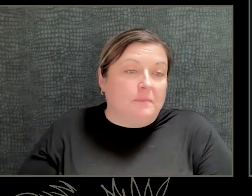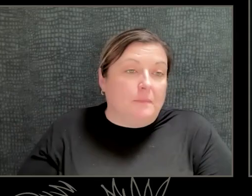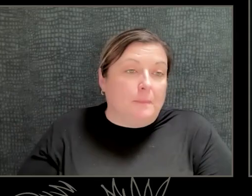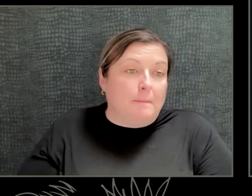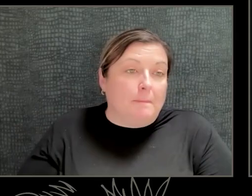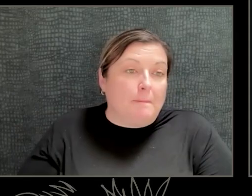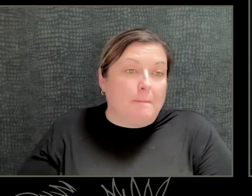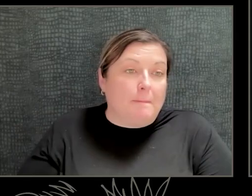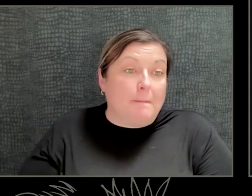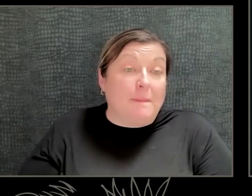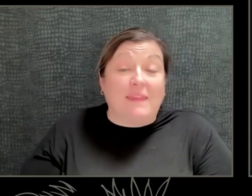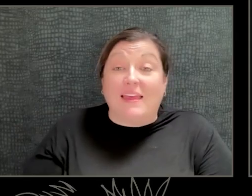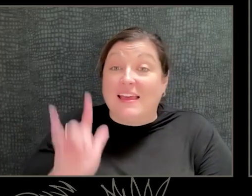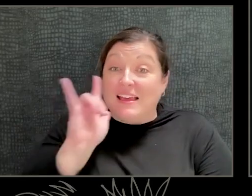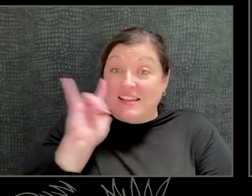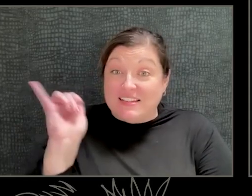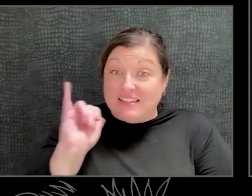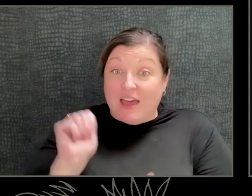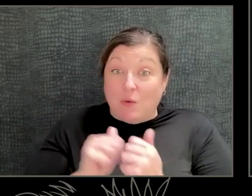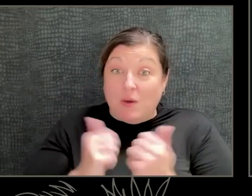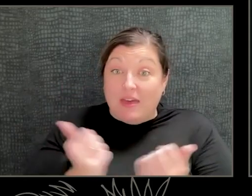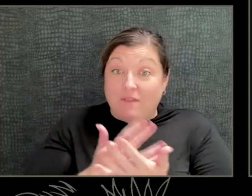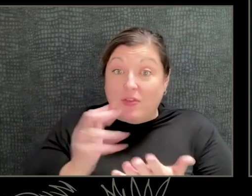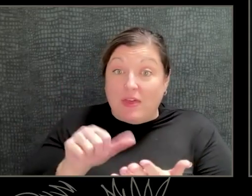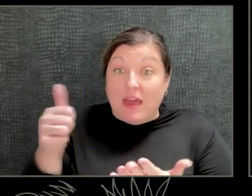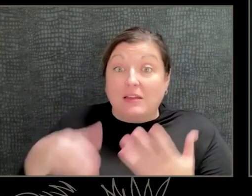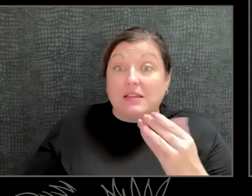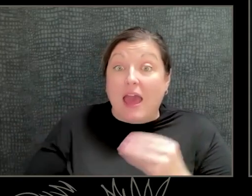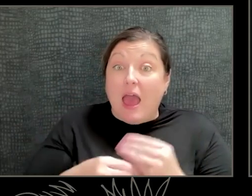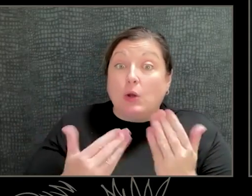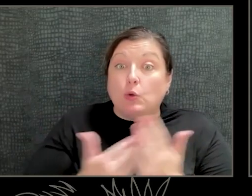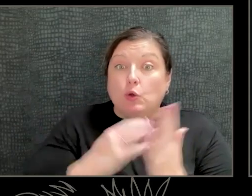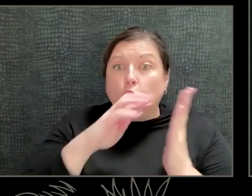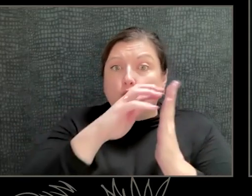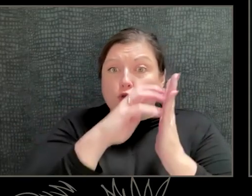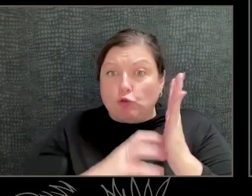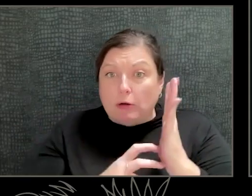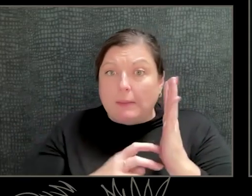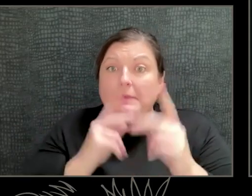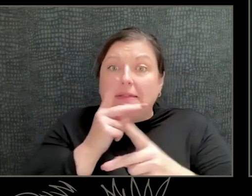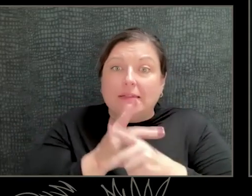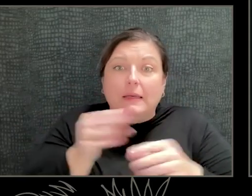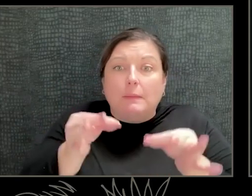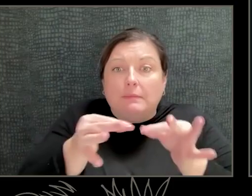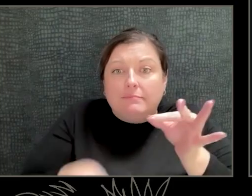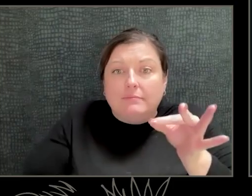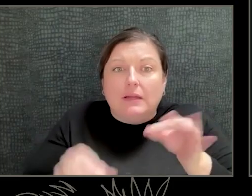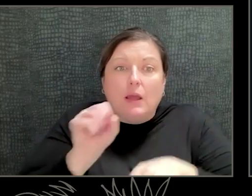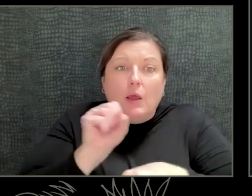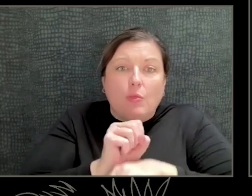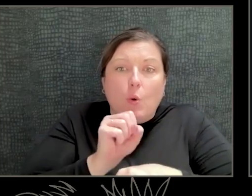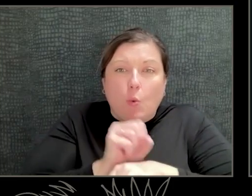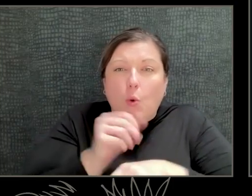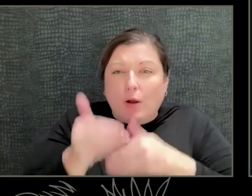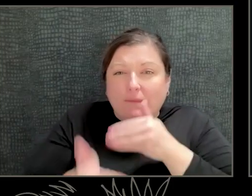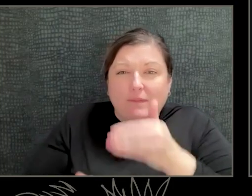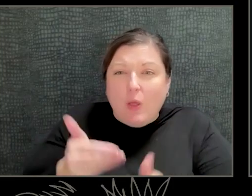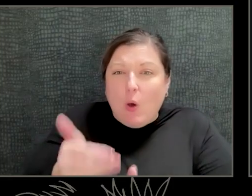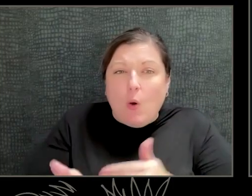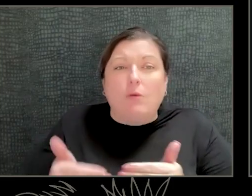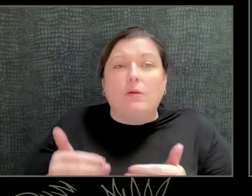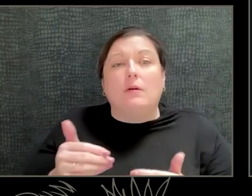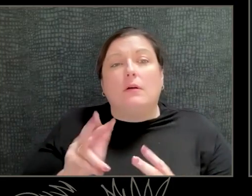So just like we did with everything else, we'll add some new scripts to help keep things very simple in our workflow. So there's a couple helper